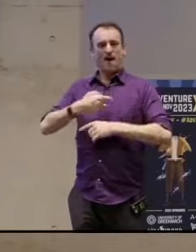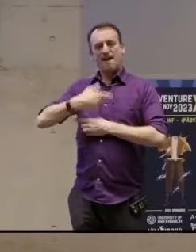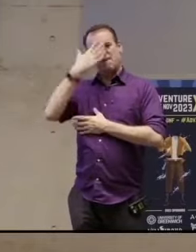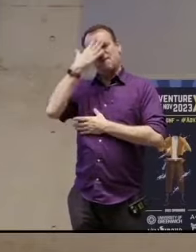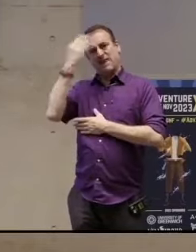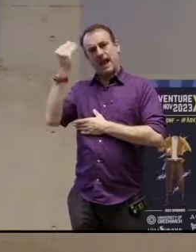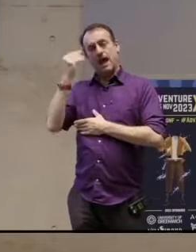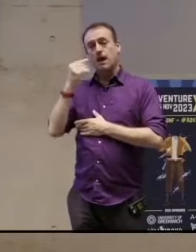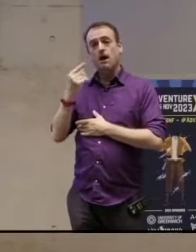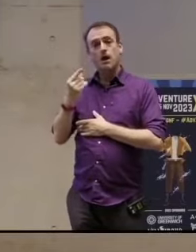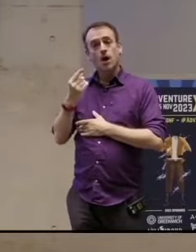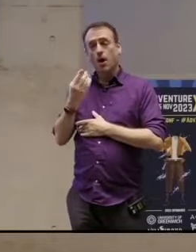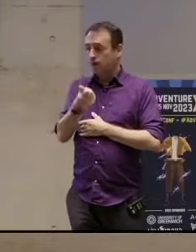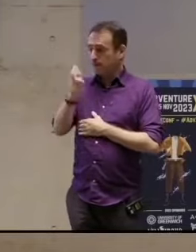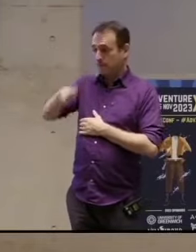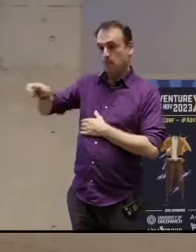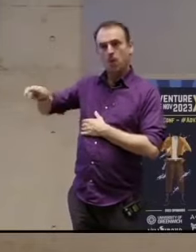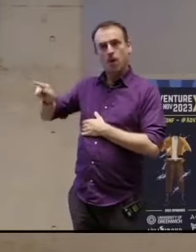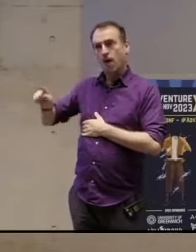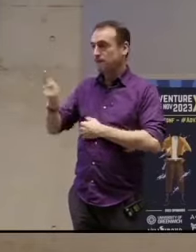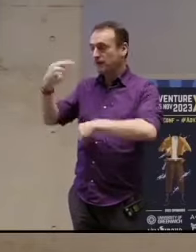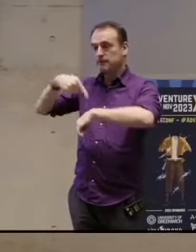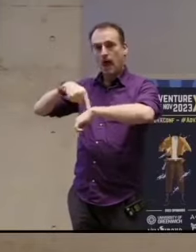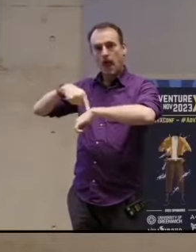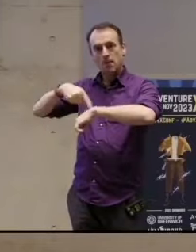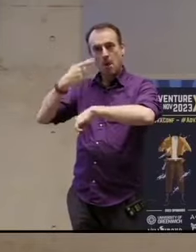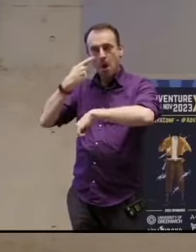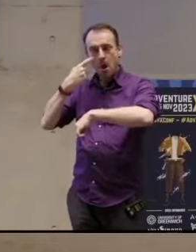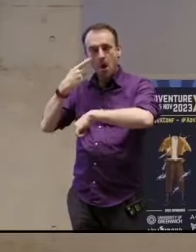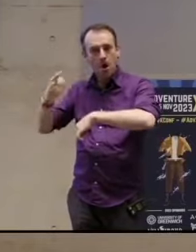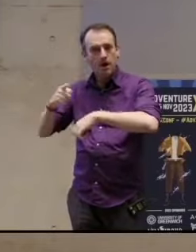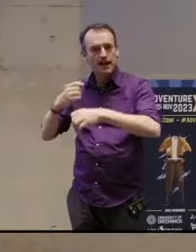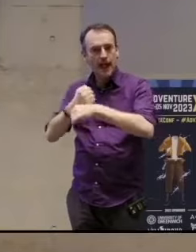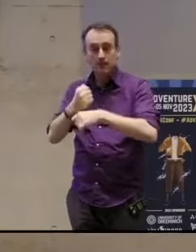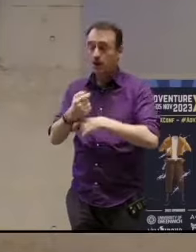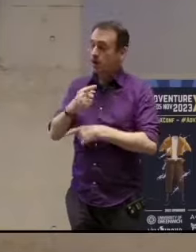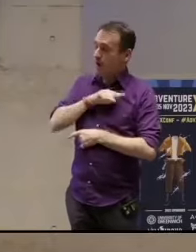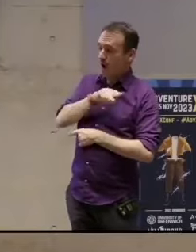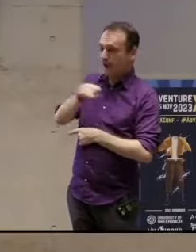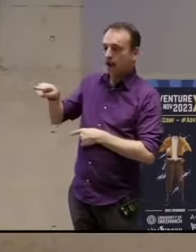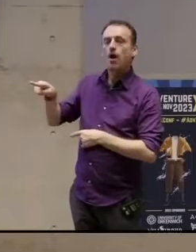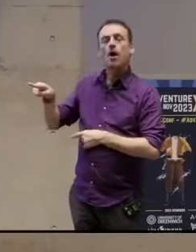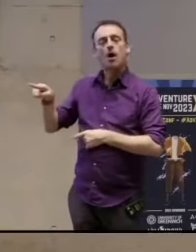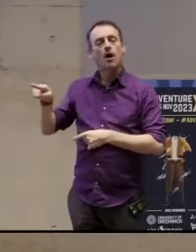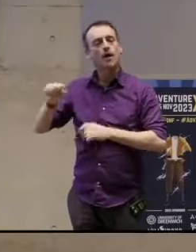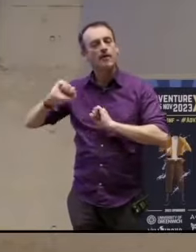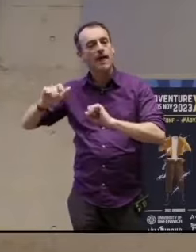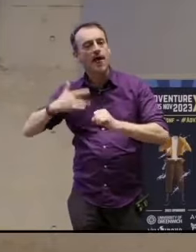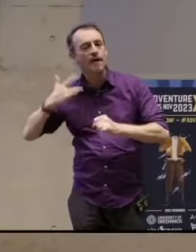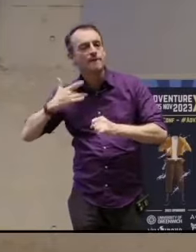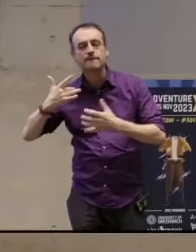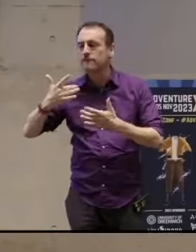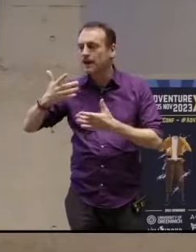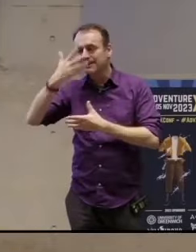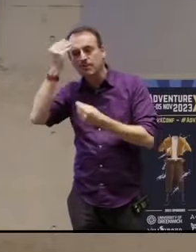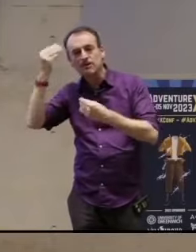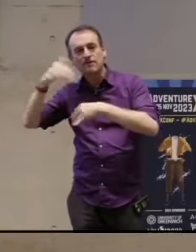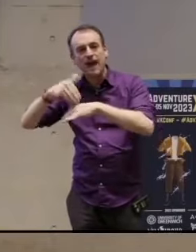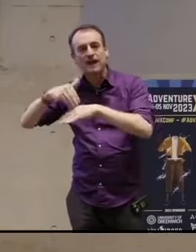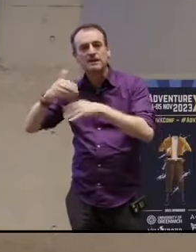it because they were interested or touched by dementia, or because they wanted to play as an